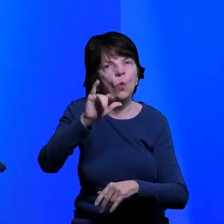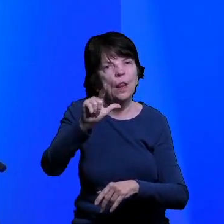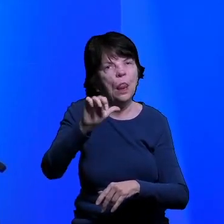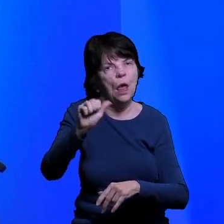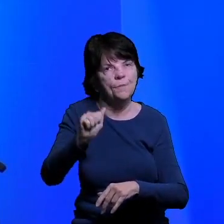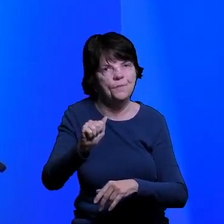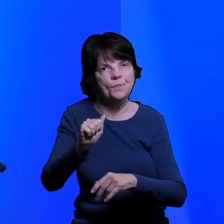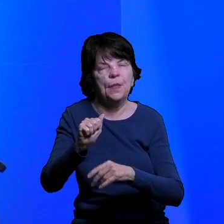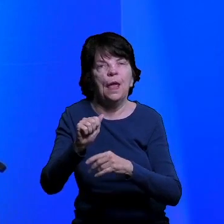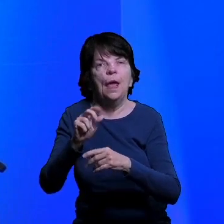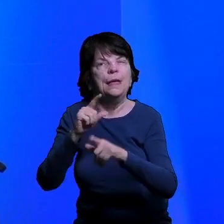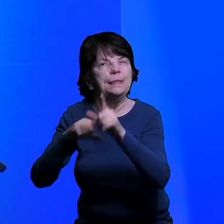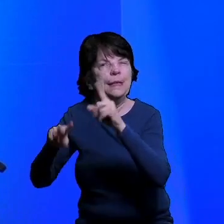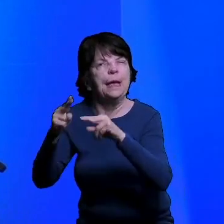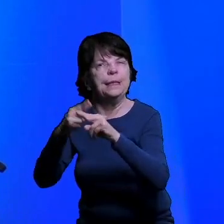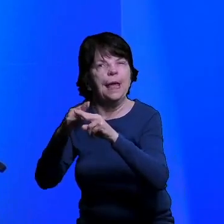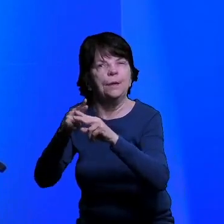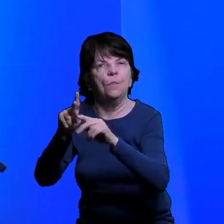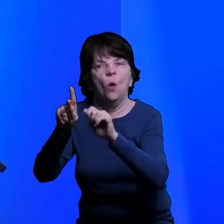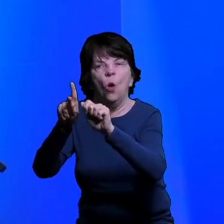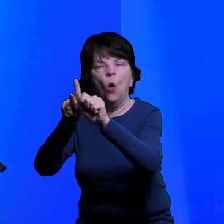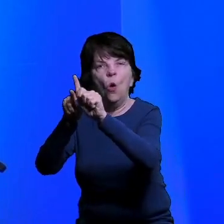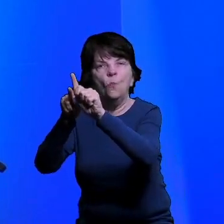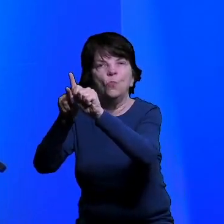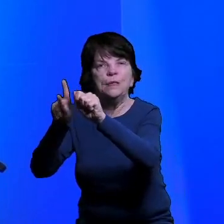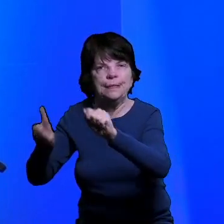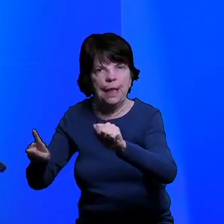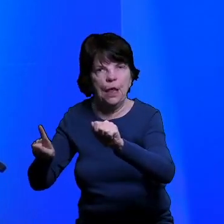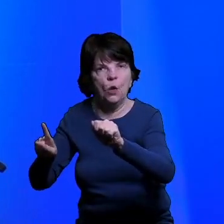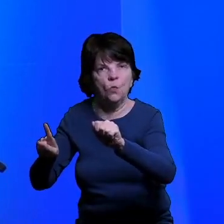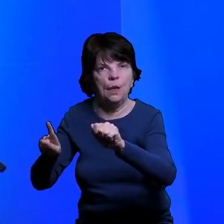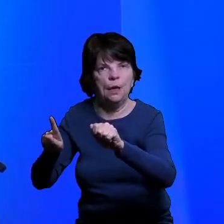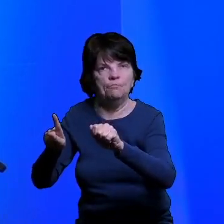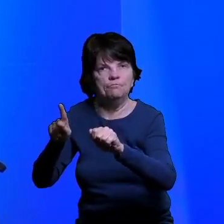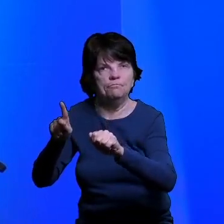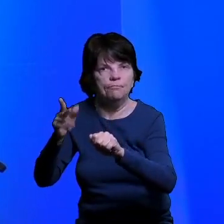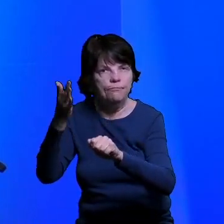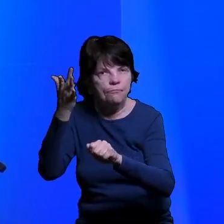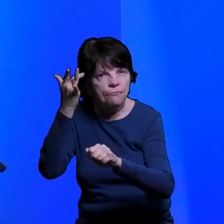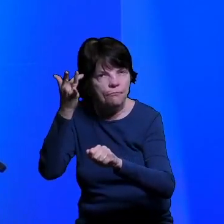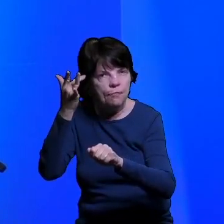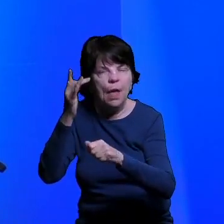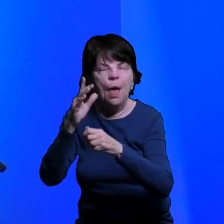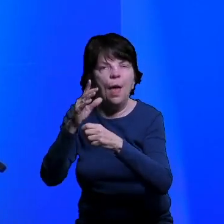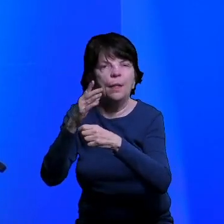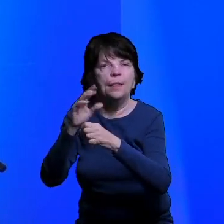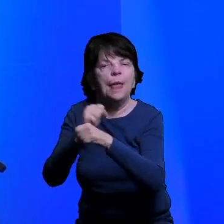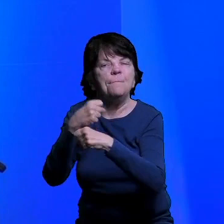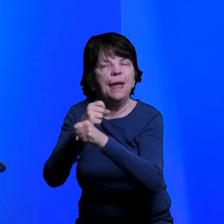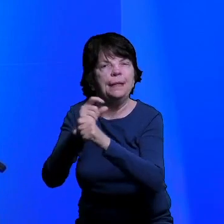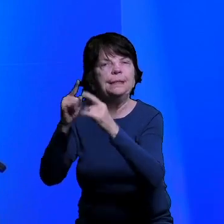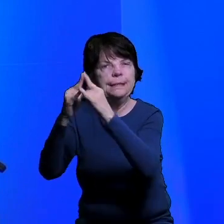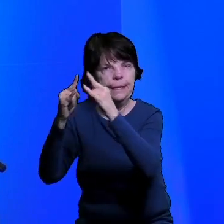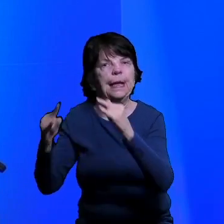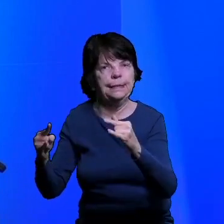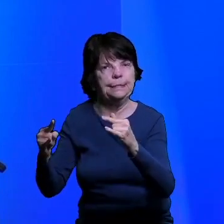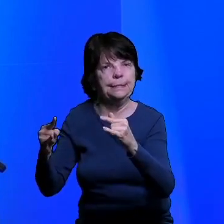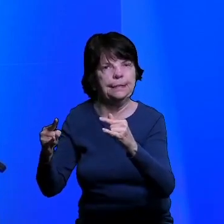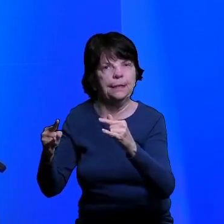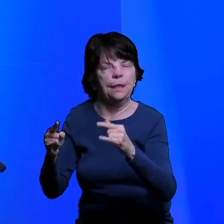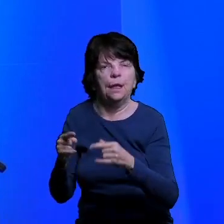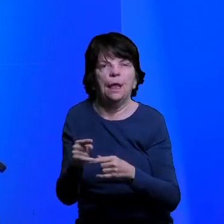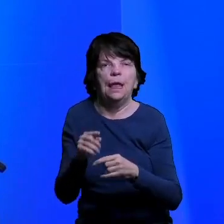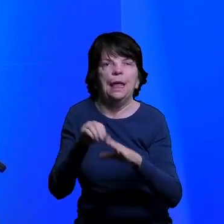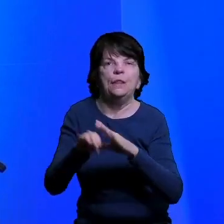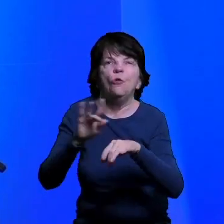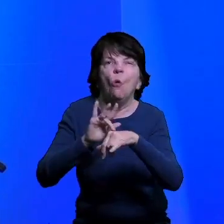duo, legends in the early church. They worked with the Apostle Paul to plant churches in